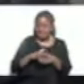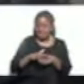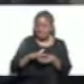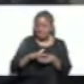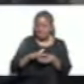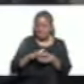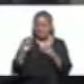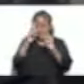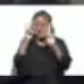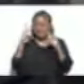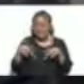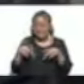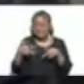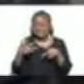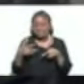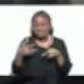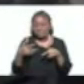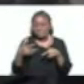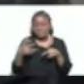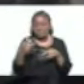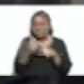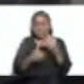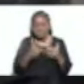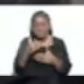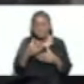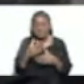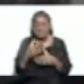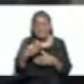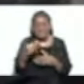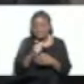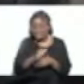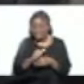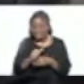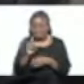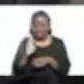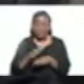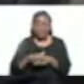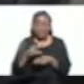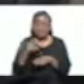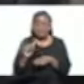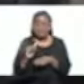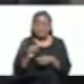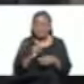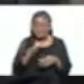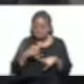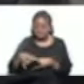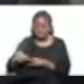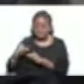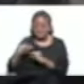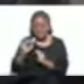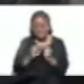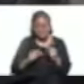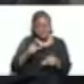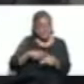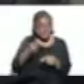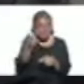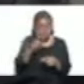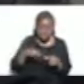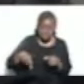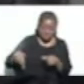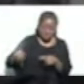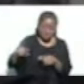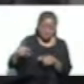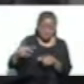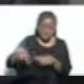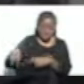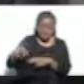on a journey. We're on a national journey. And every time you turn a corner, it must be for better. But that's only going to happen if